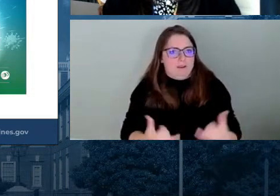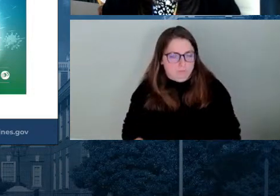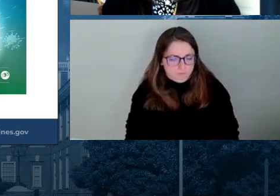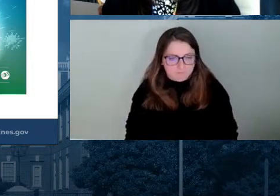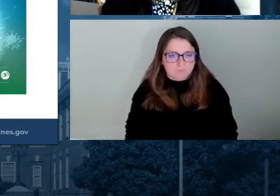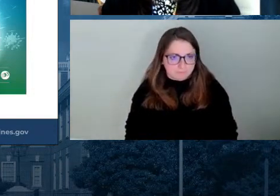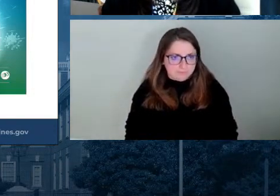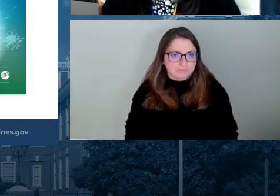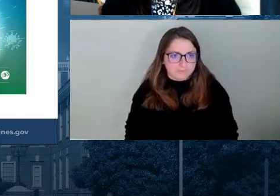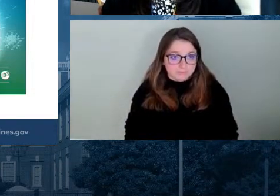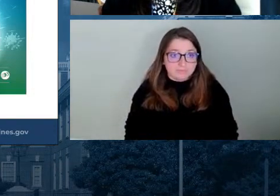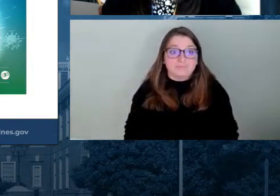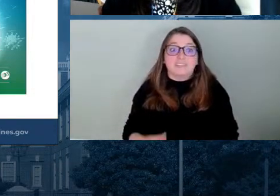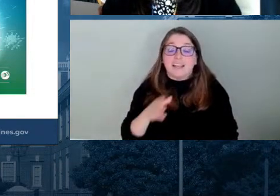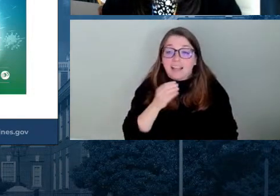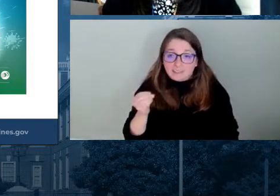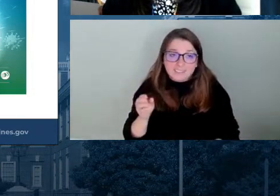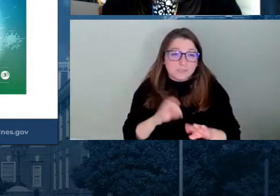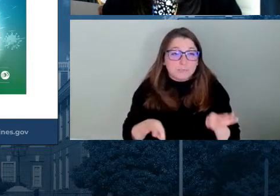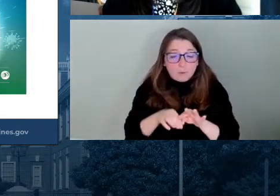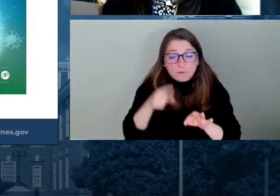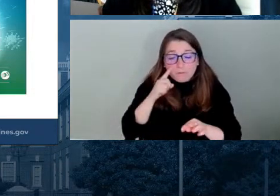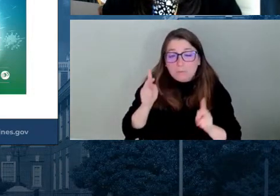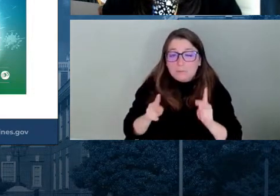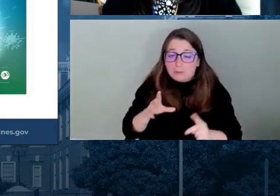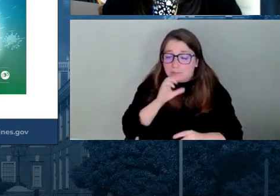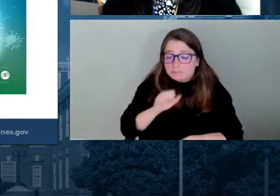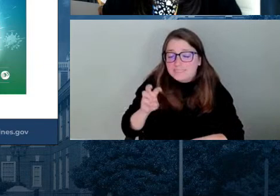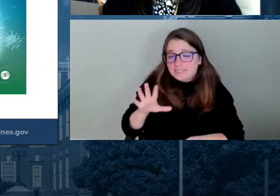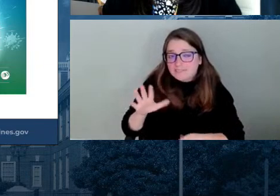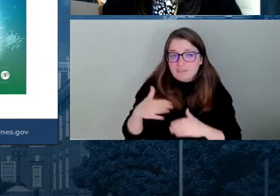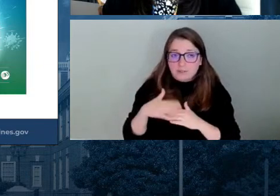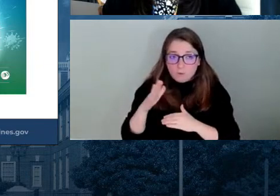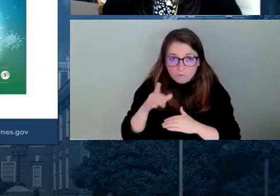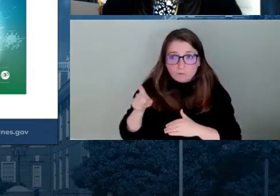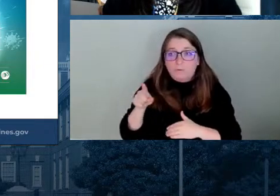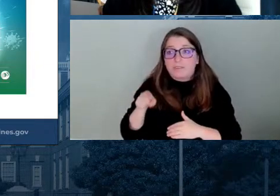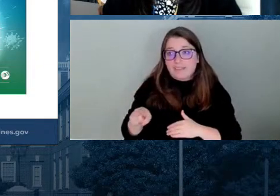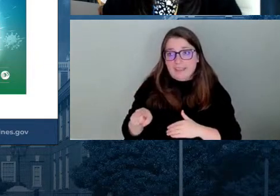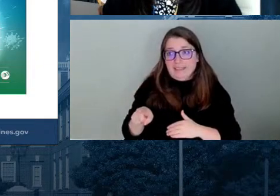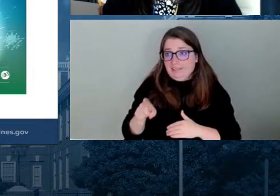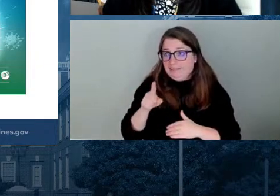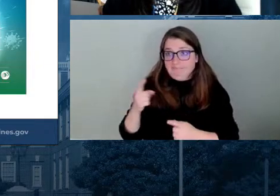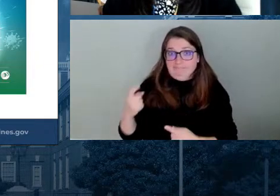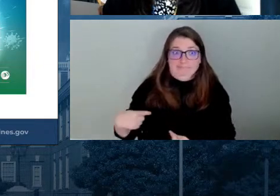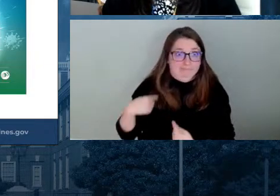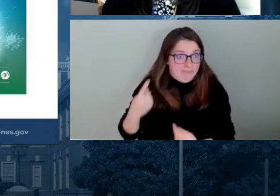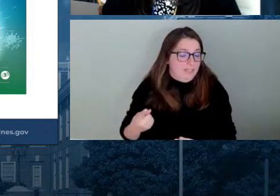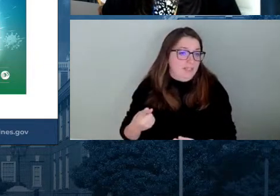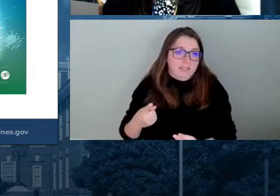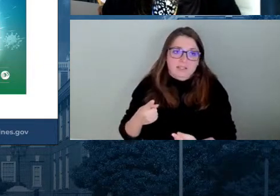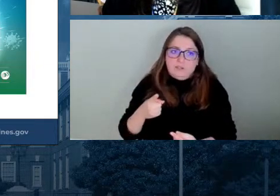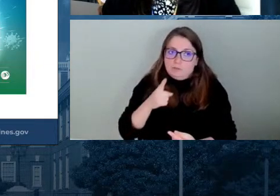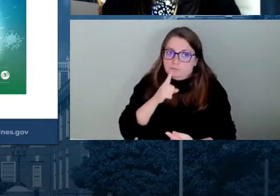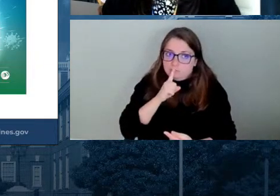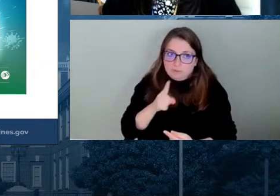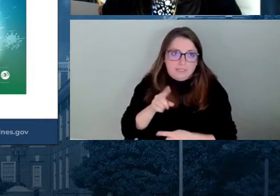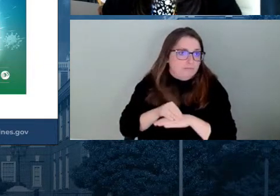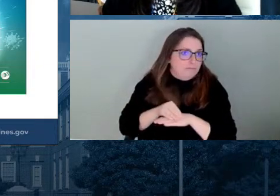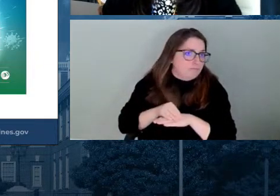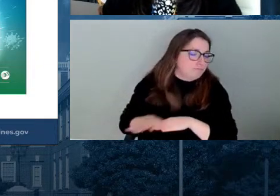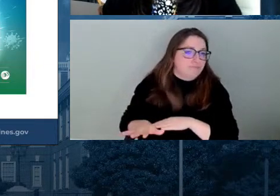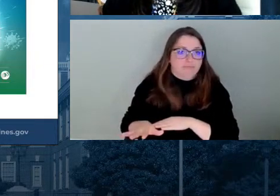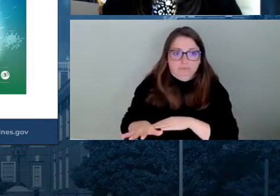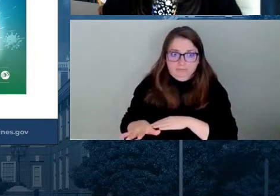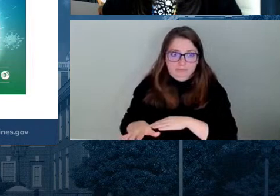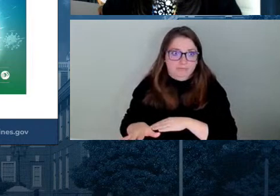friends 65 and older that have really borne the brunt of the COVID-19 or SARS-CoV-2 virus,